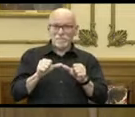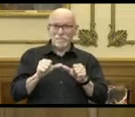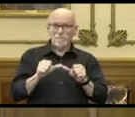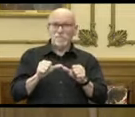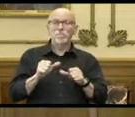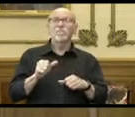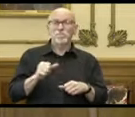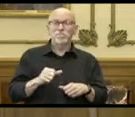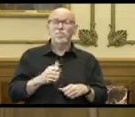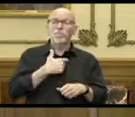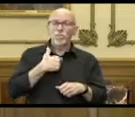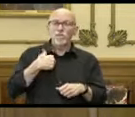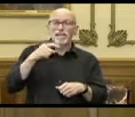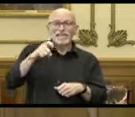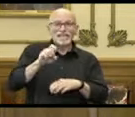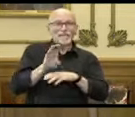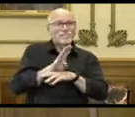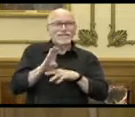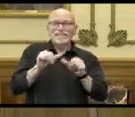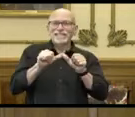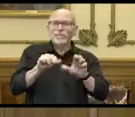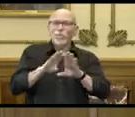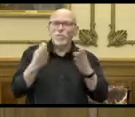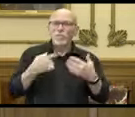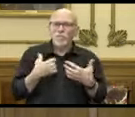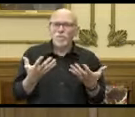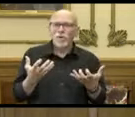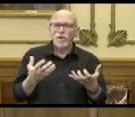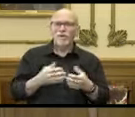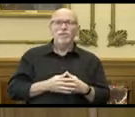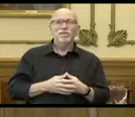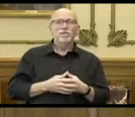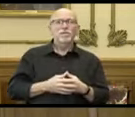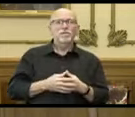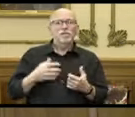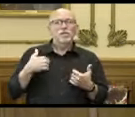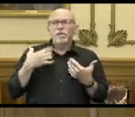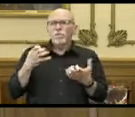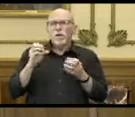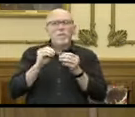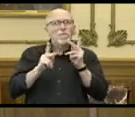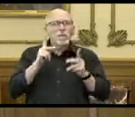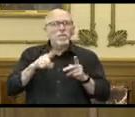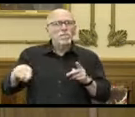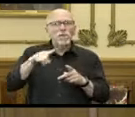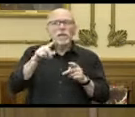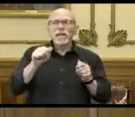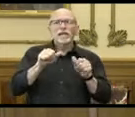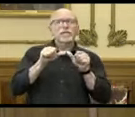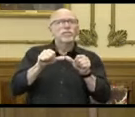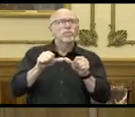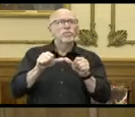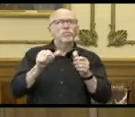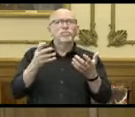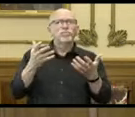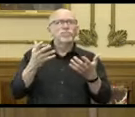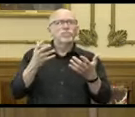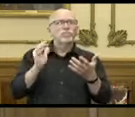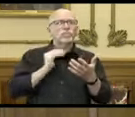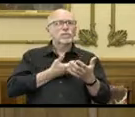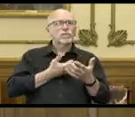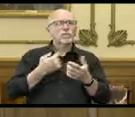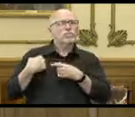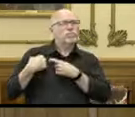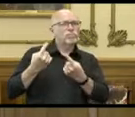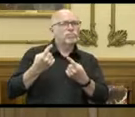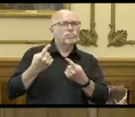want businesses to stay open. We want more Hoosiers to continue this trend of